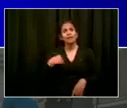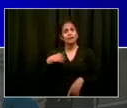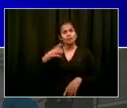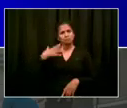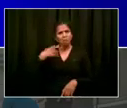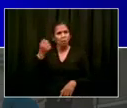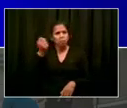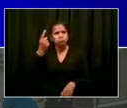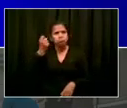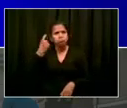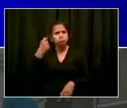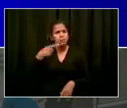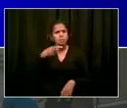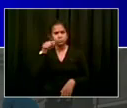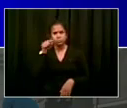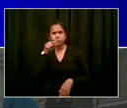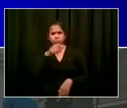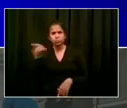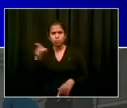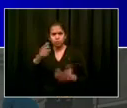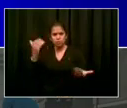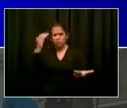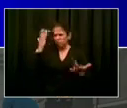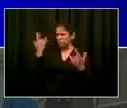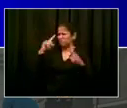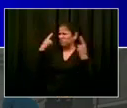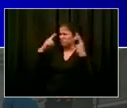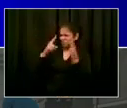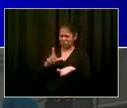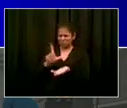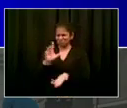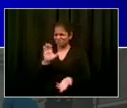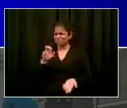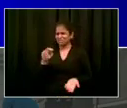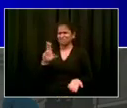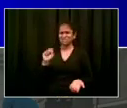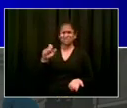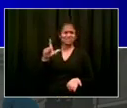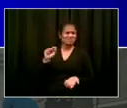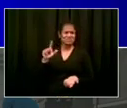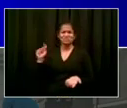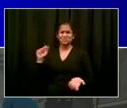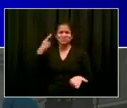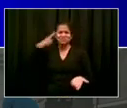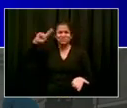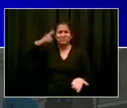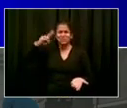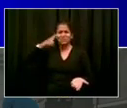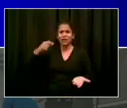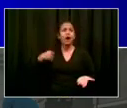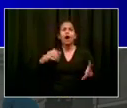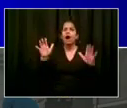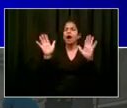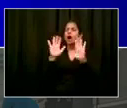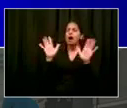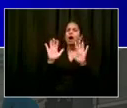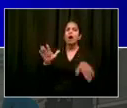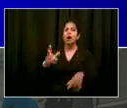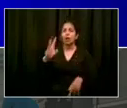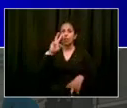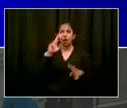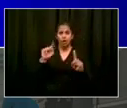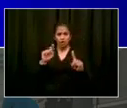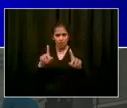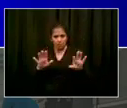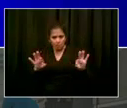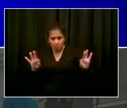why it matters. The census, it's in the United States Constitution. The founding fathers understood the importance of this. It will determine how much representation